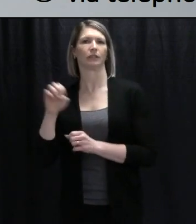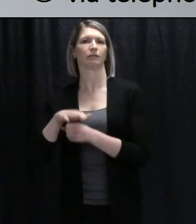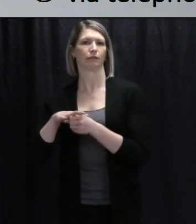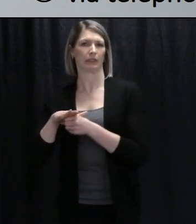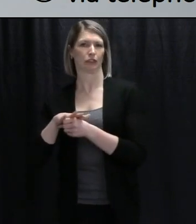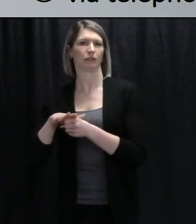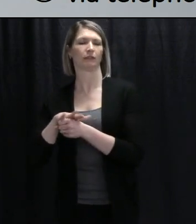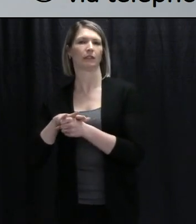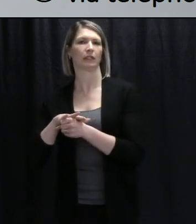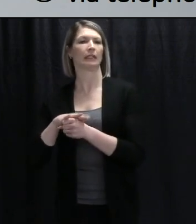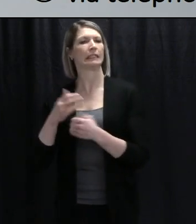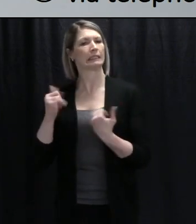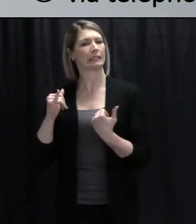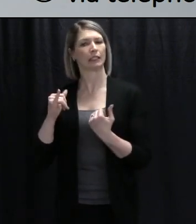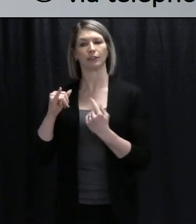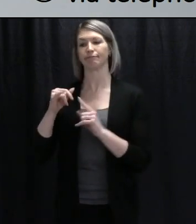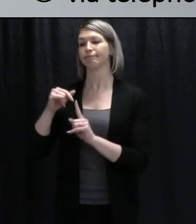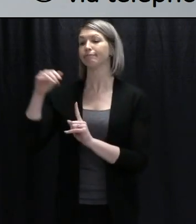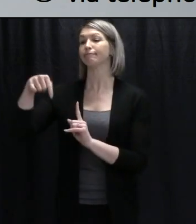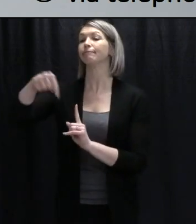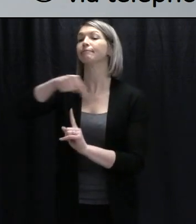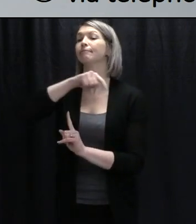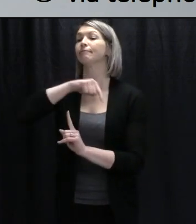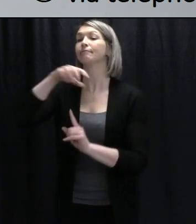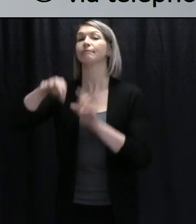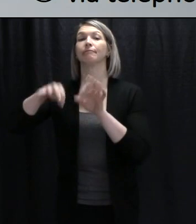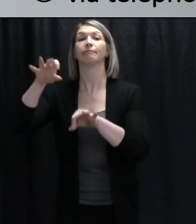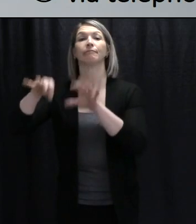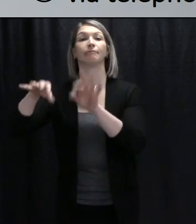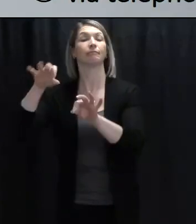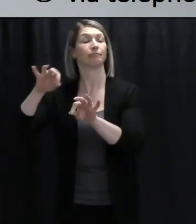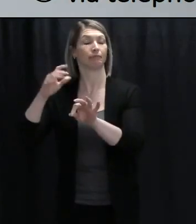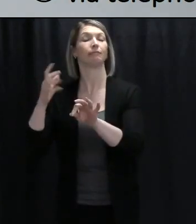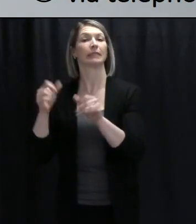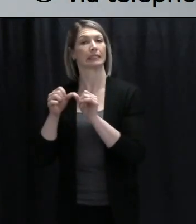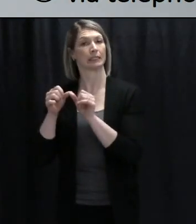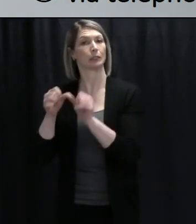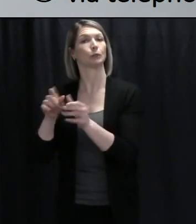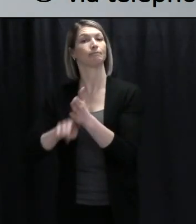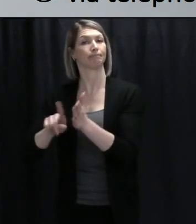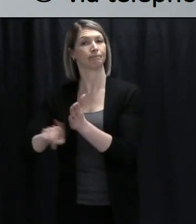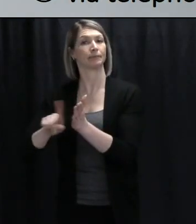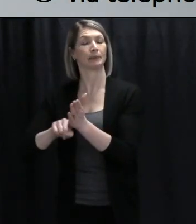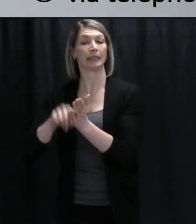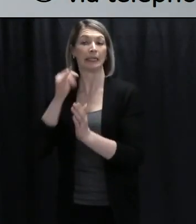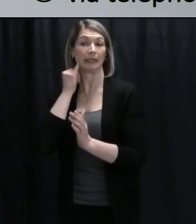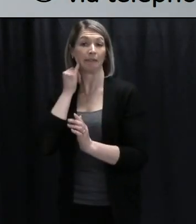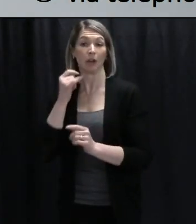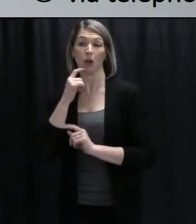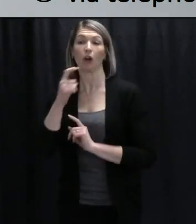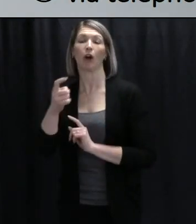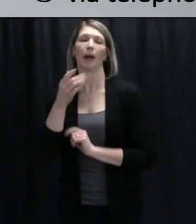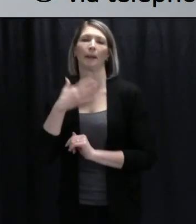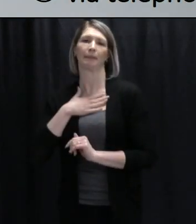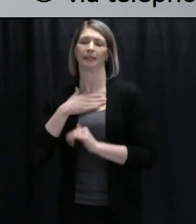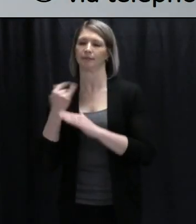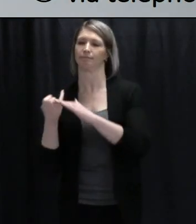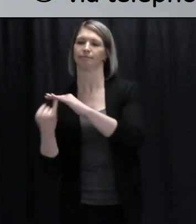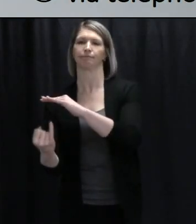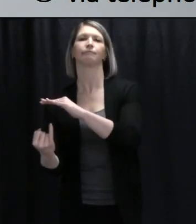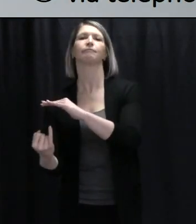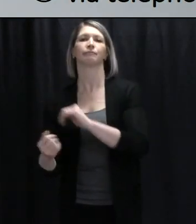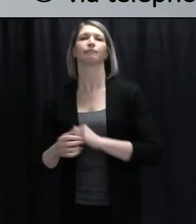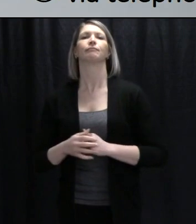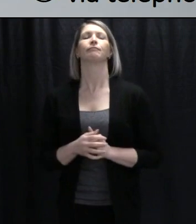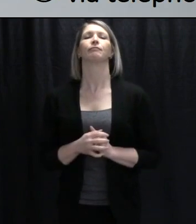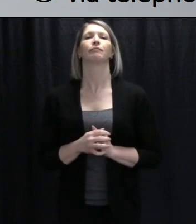health contact tracing is ongoing, and everyone considered close contacts will be advised to quarantine. The total number of cases